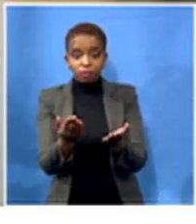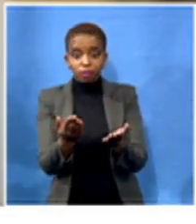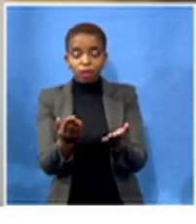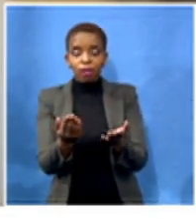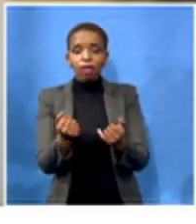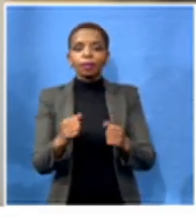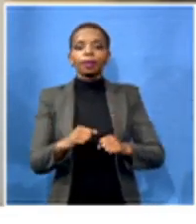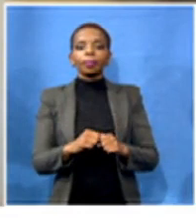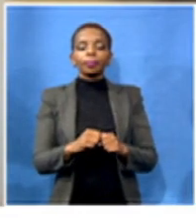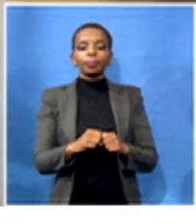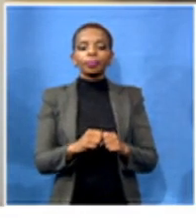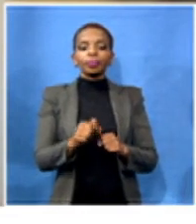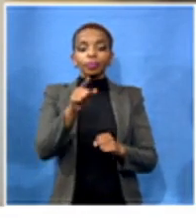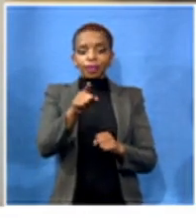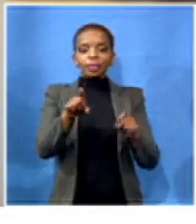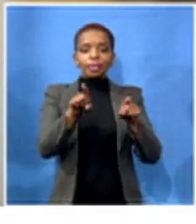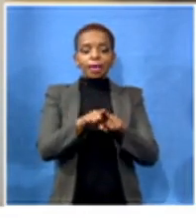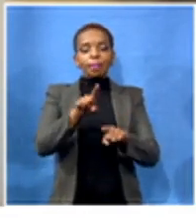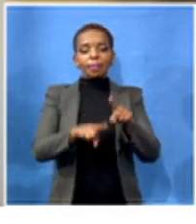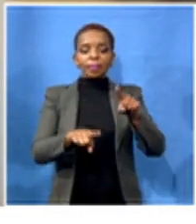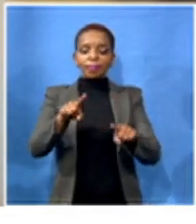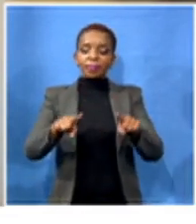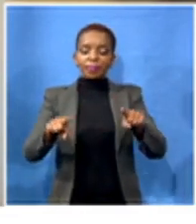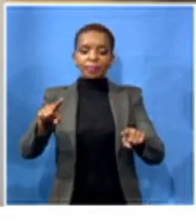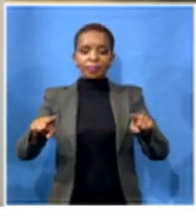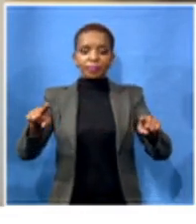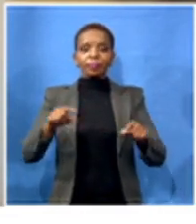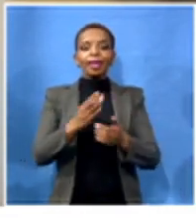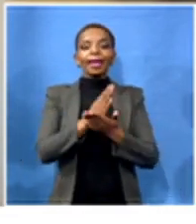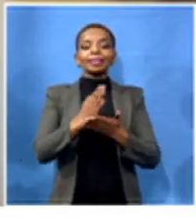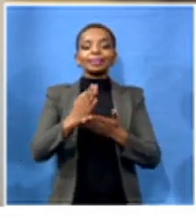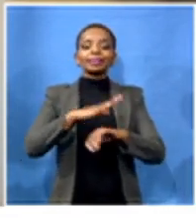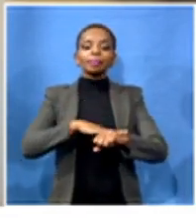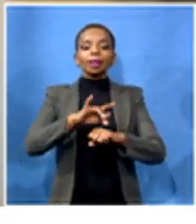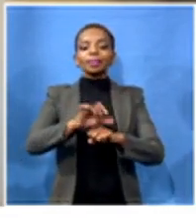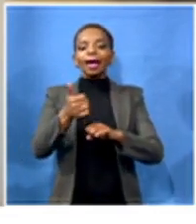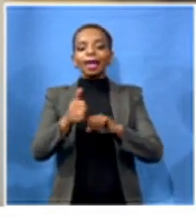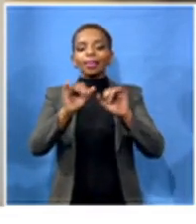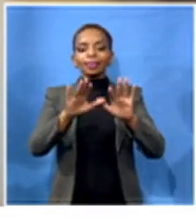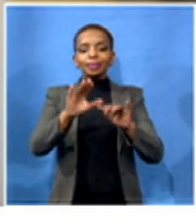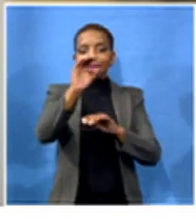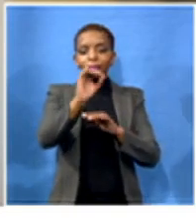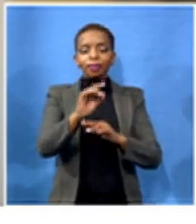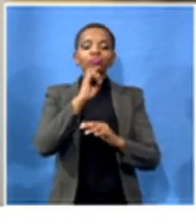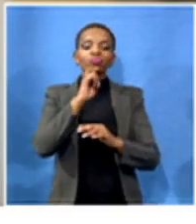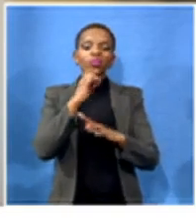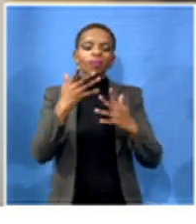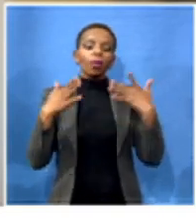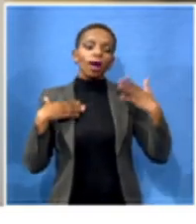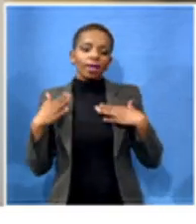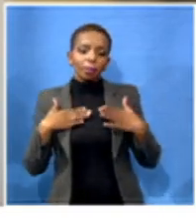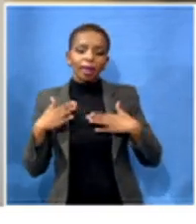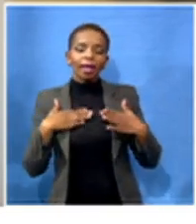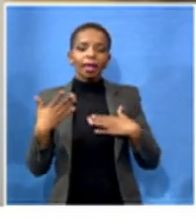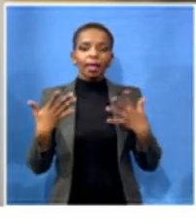That varies as well. The other 10% or even more sometimes is used for admin services and other